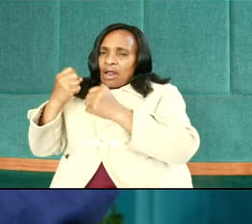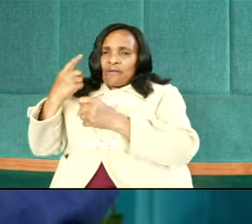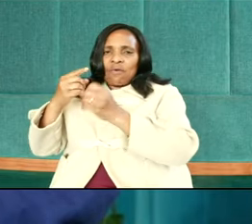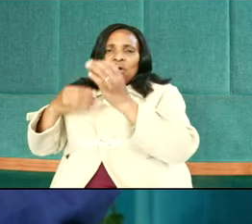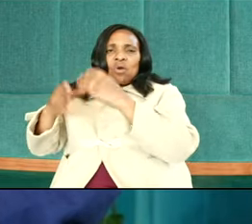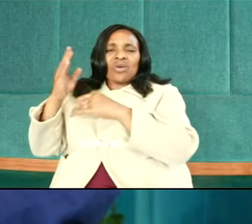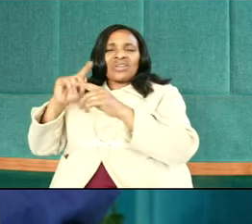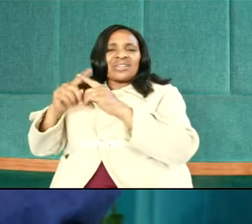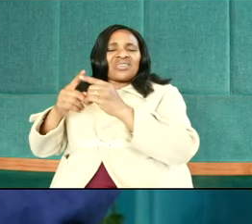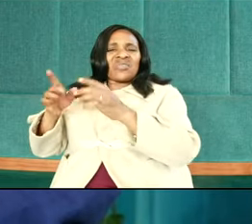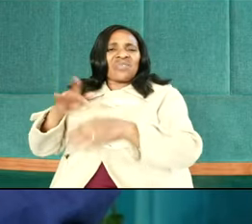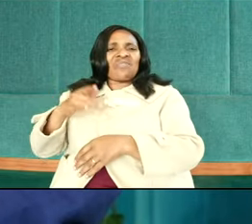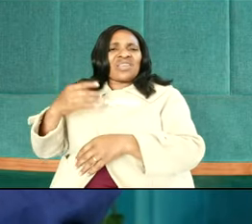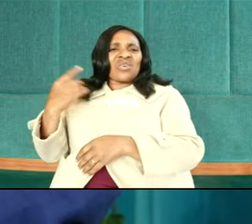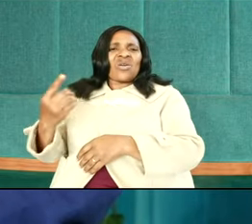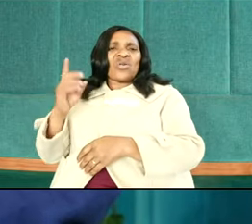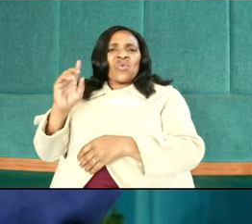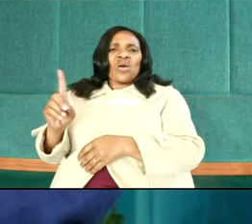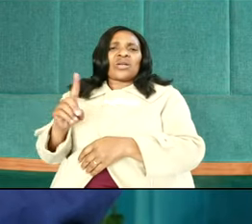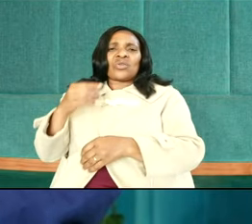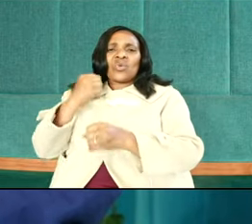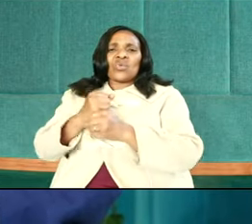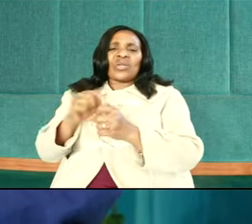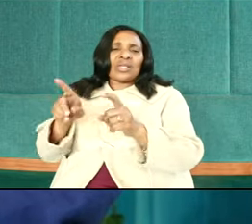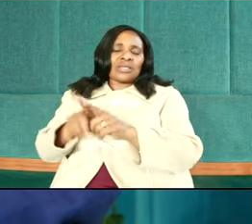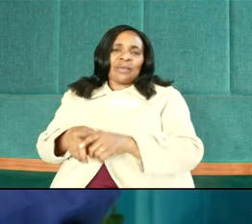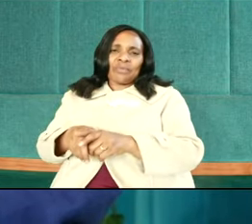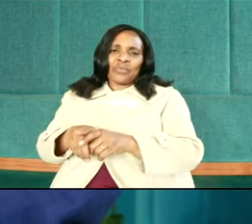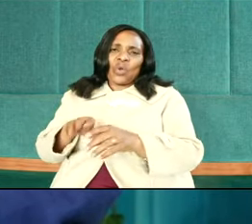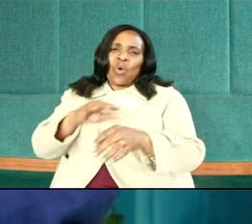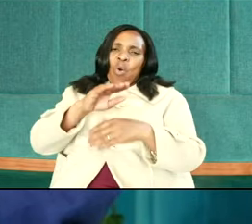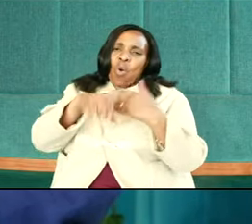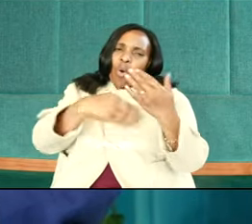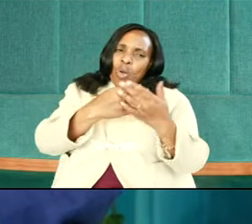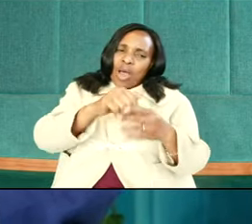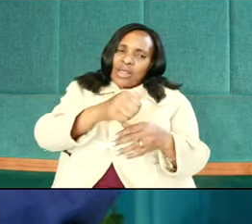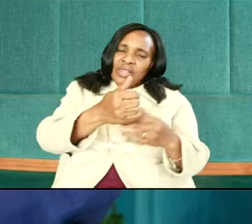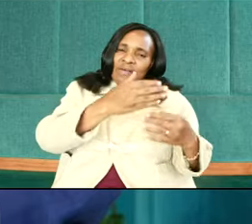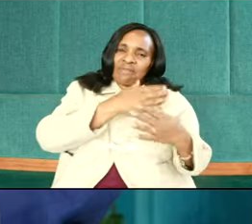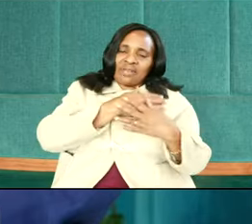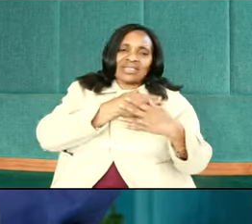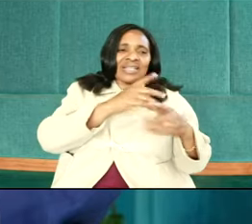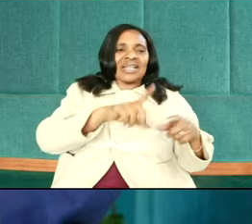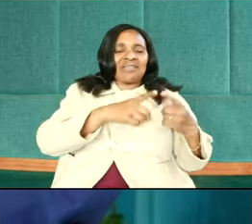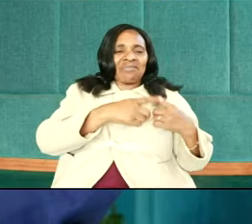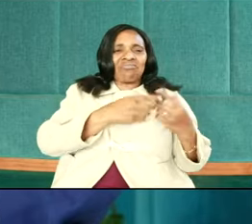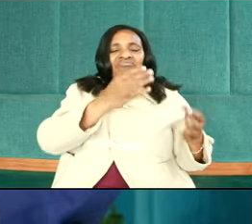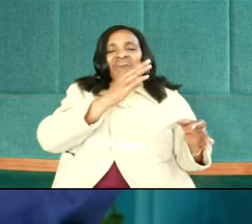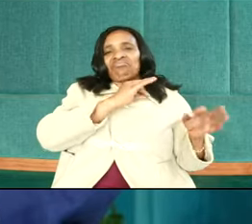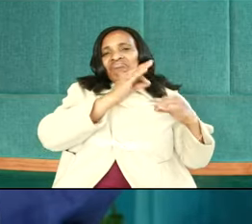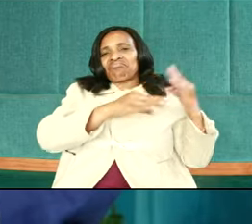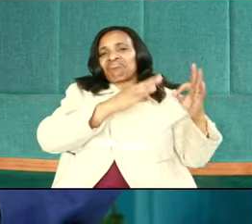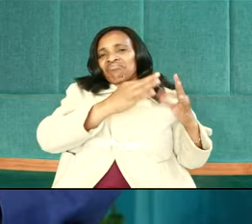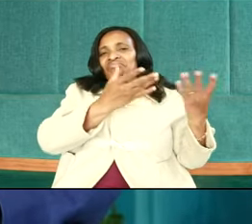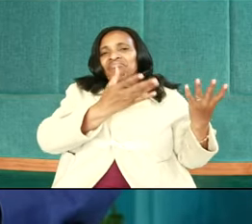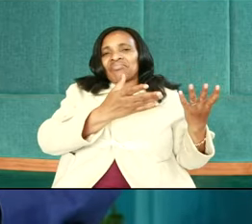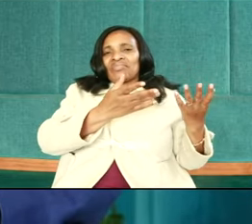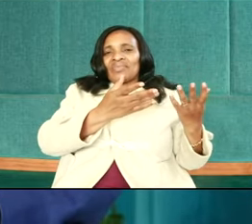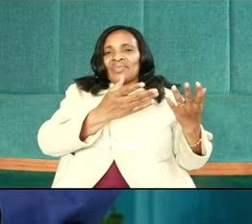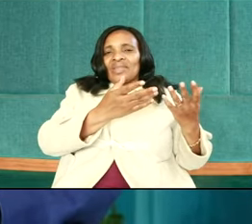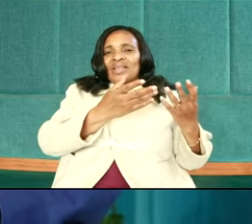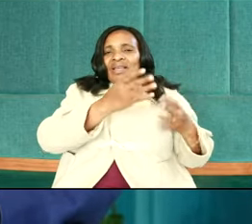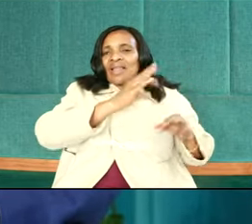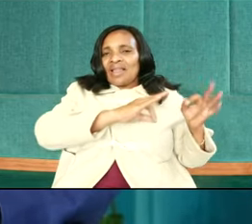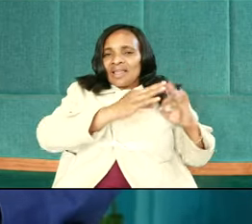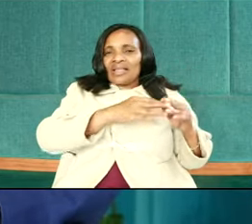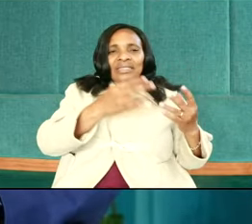but then we feel as if we're the only ones who are doing this, you know? All our other friends are living their lives, you know, doing what they want, seeing what they